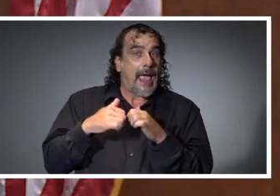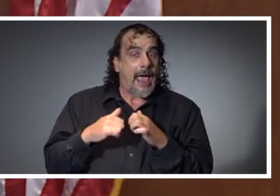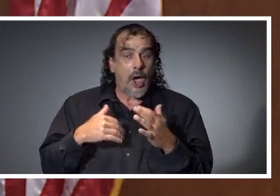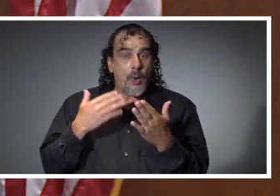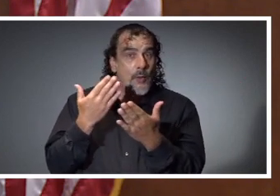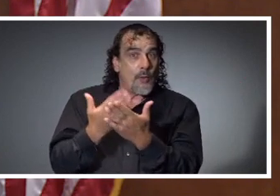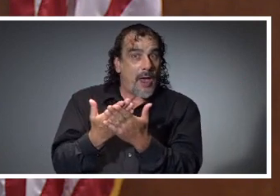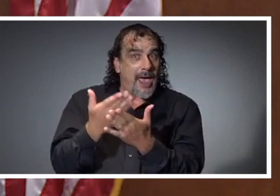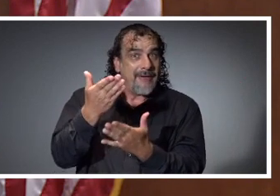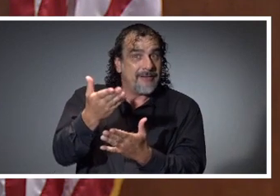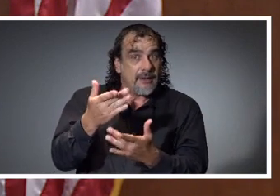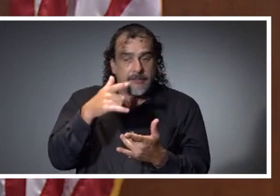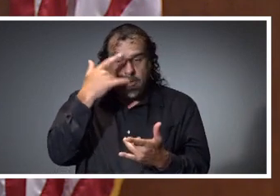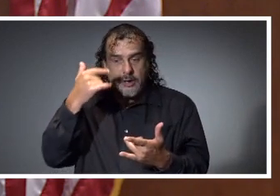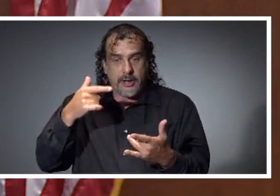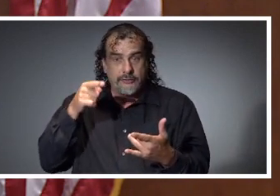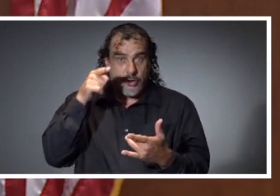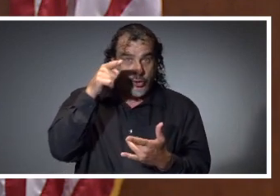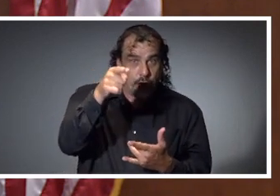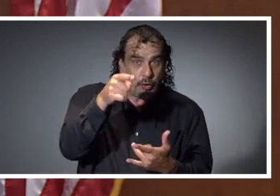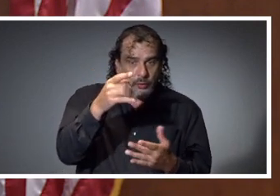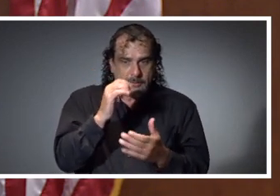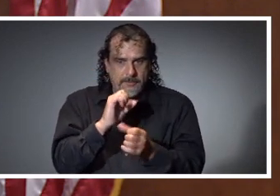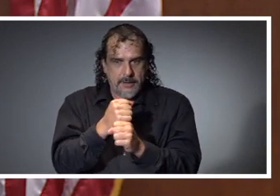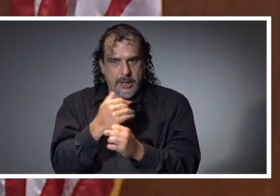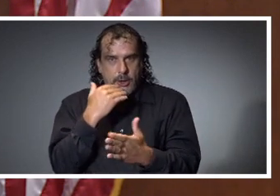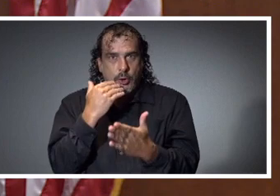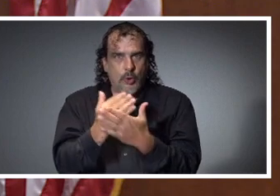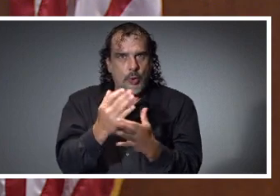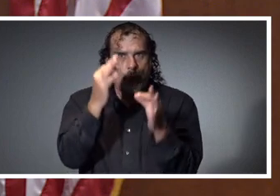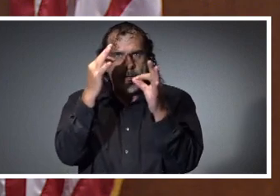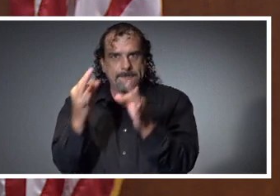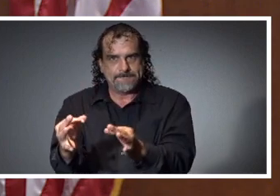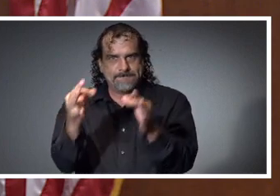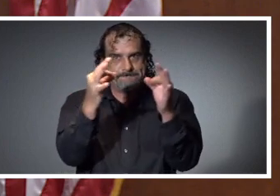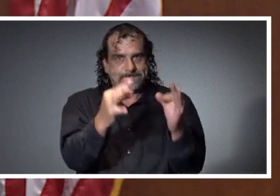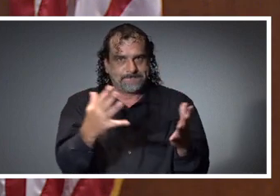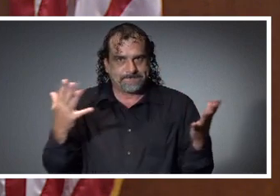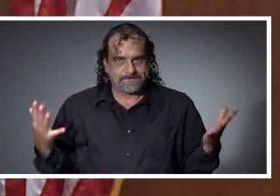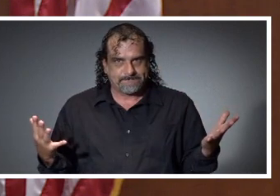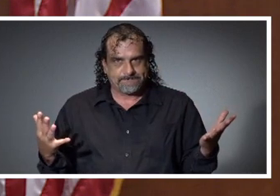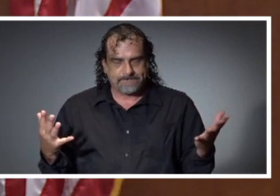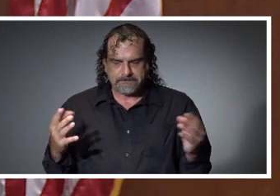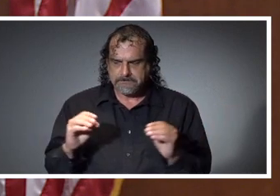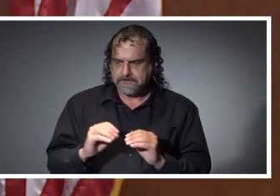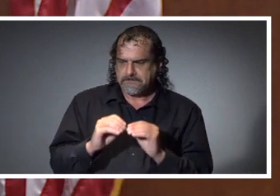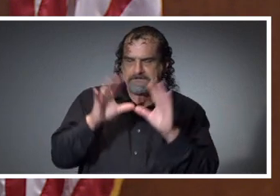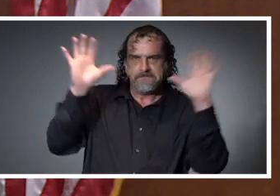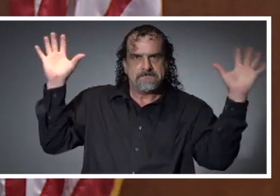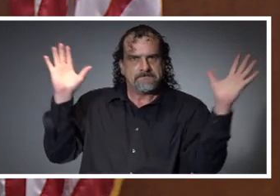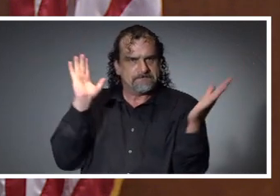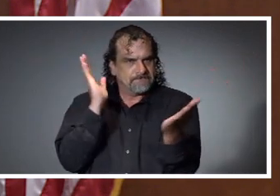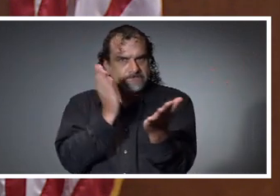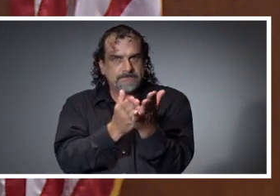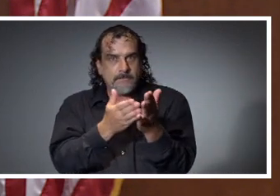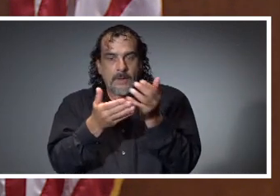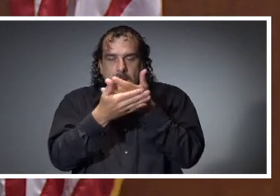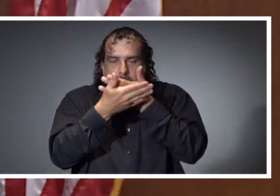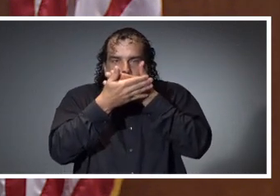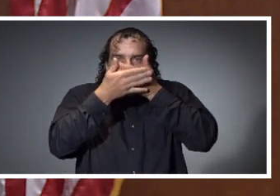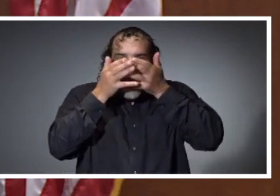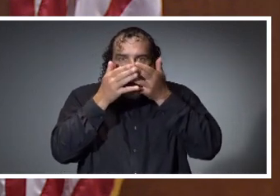because of the decisions that you have made. It is becoming more and more clear that masks